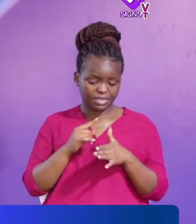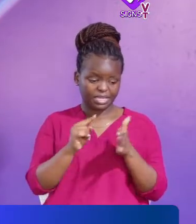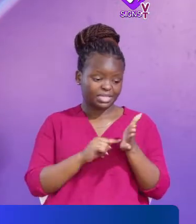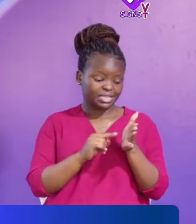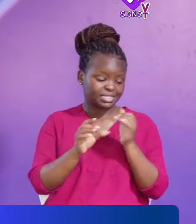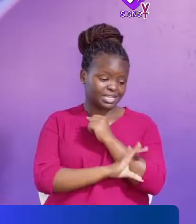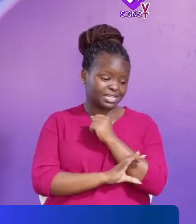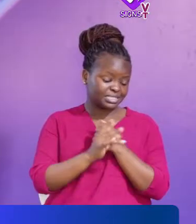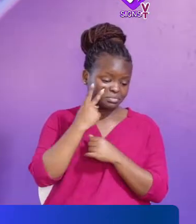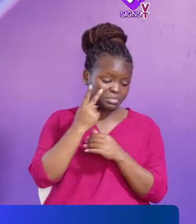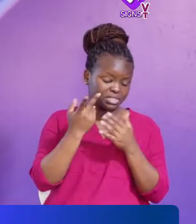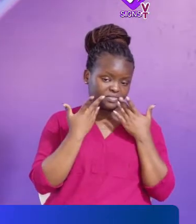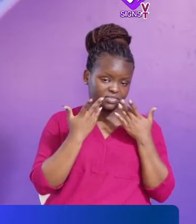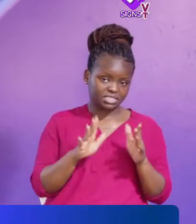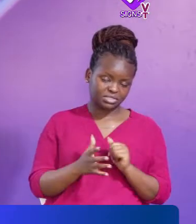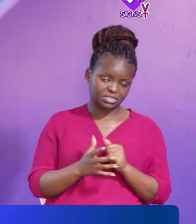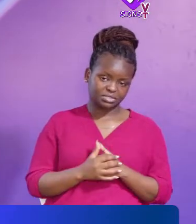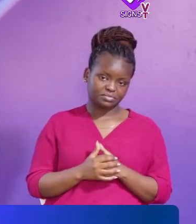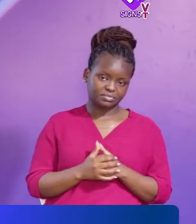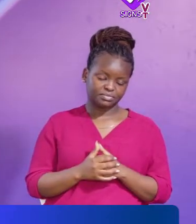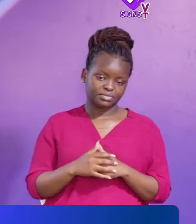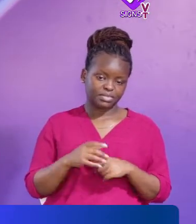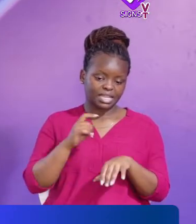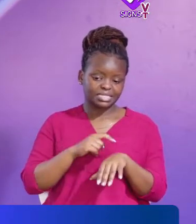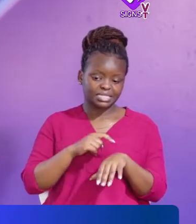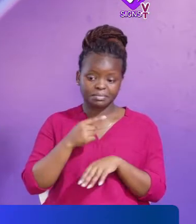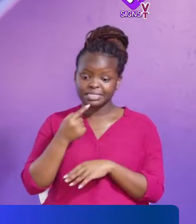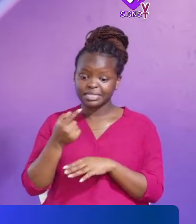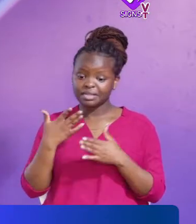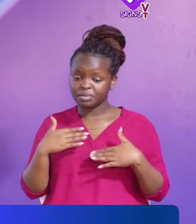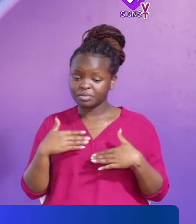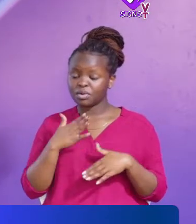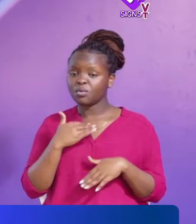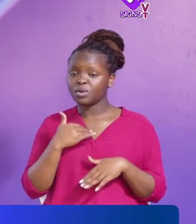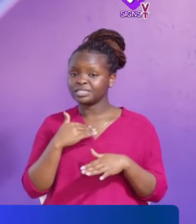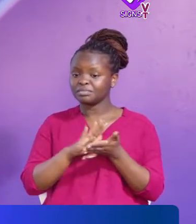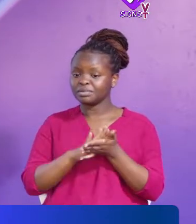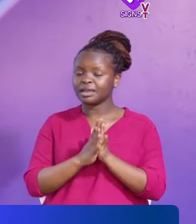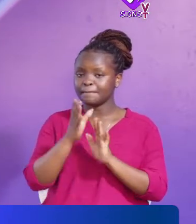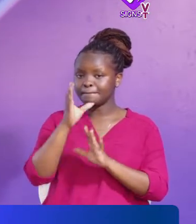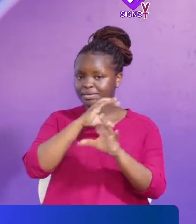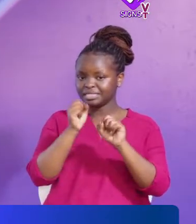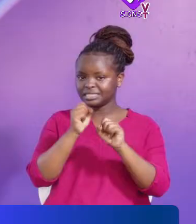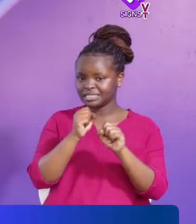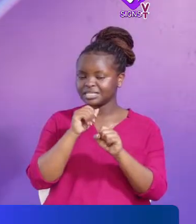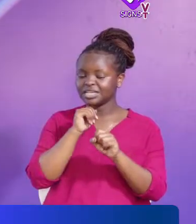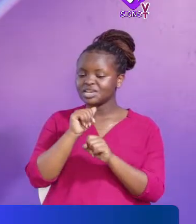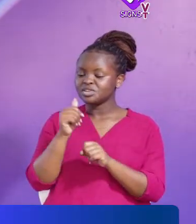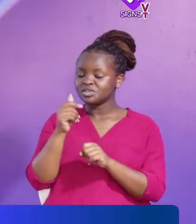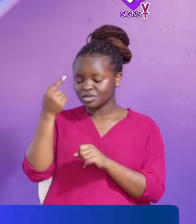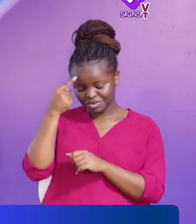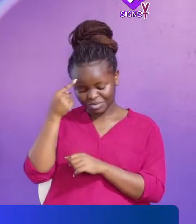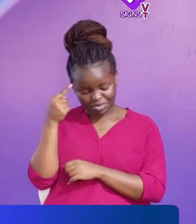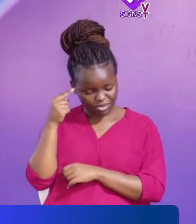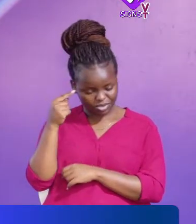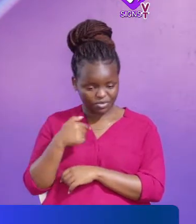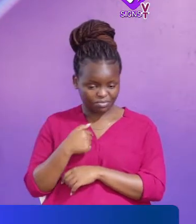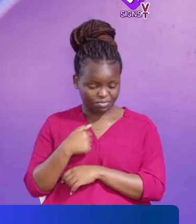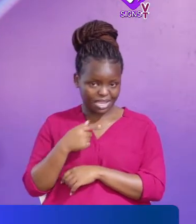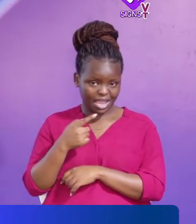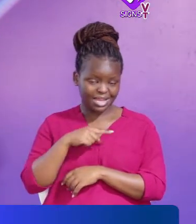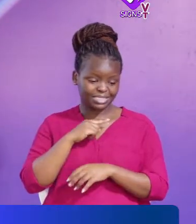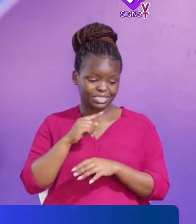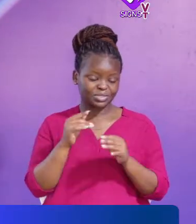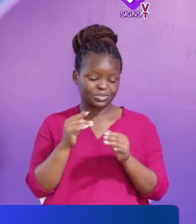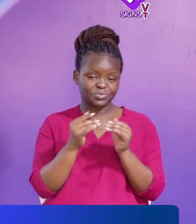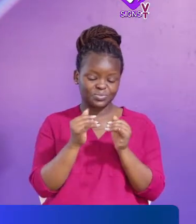it all. When I tell people I want to be president, I'm not saying I want to be president because of me. We need a cleanup,